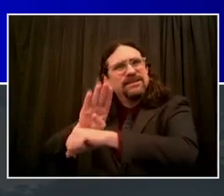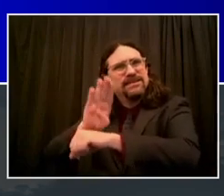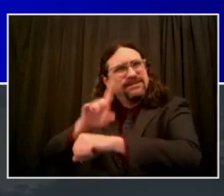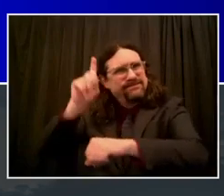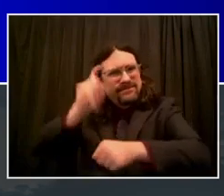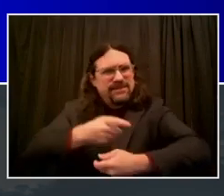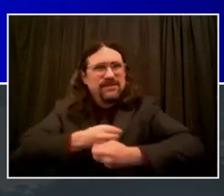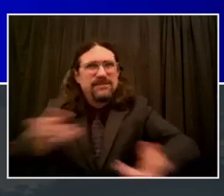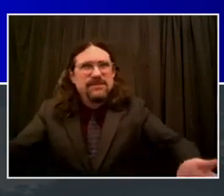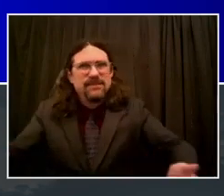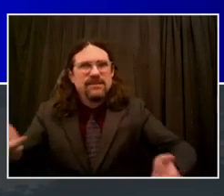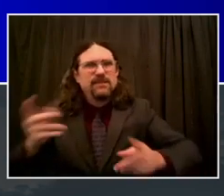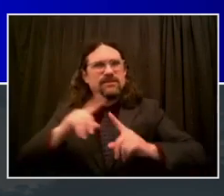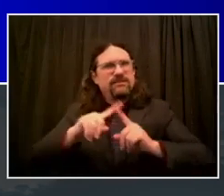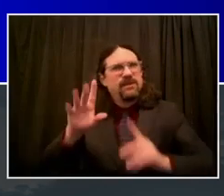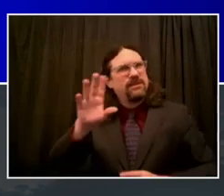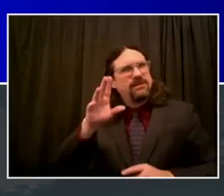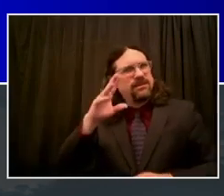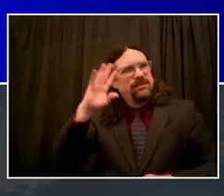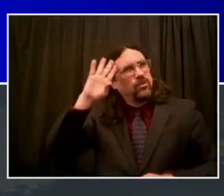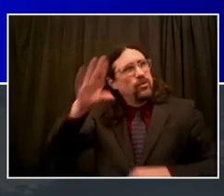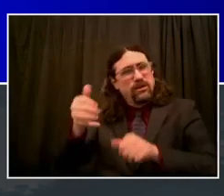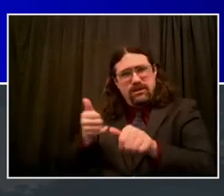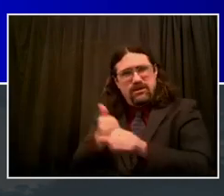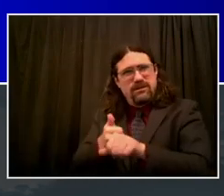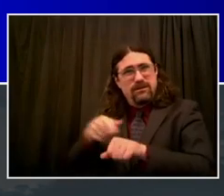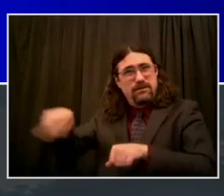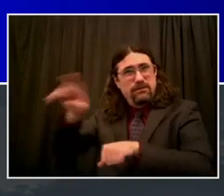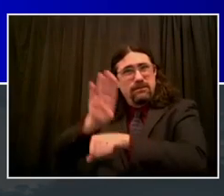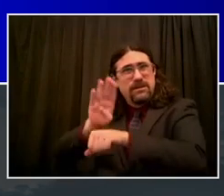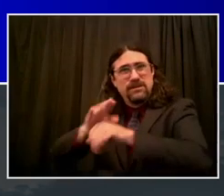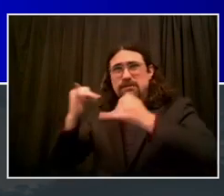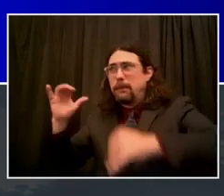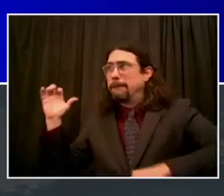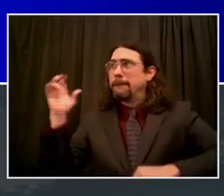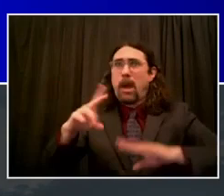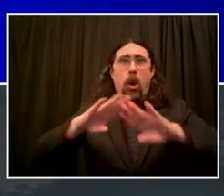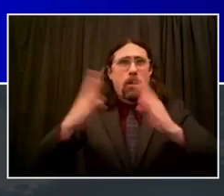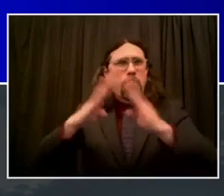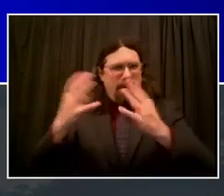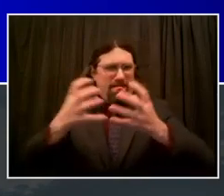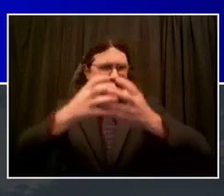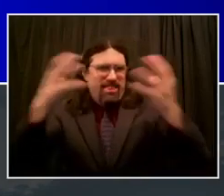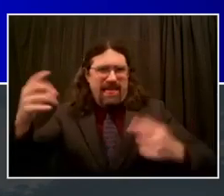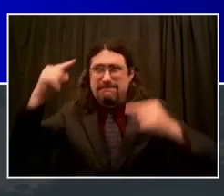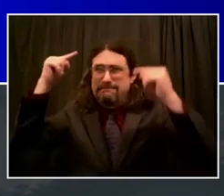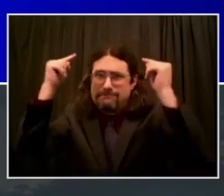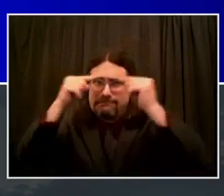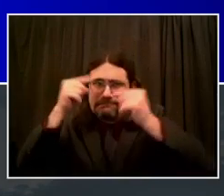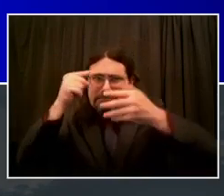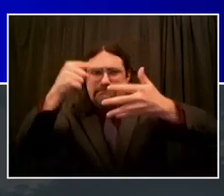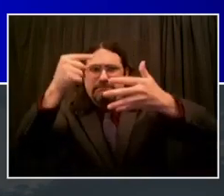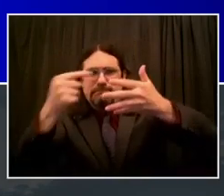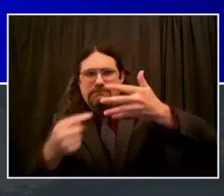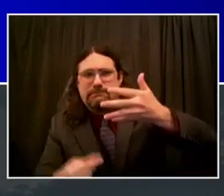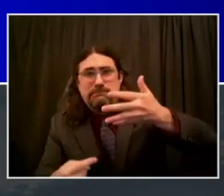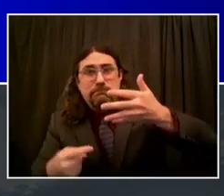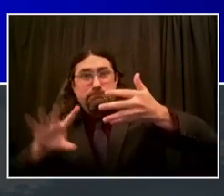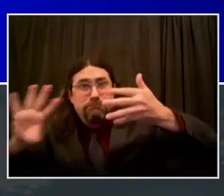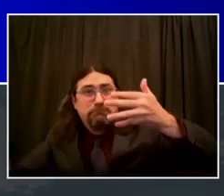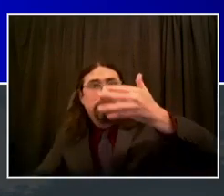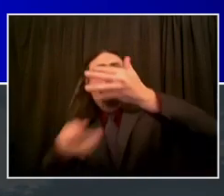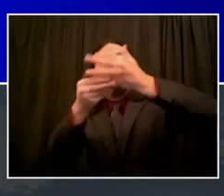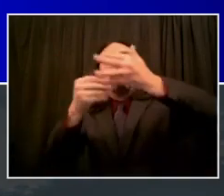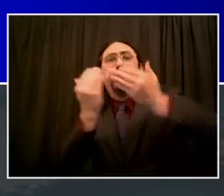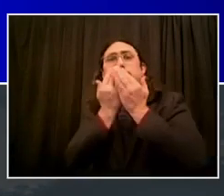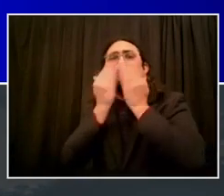Of course, there's an expense involved, but we're focused on the fact that businesses are getting ready right now. They need any helping hand they can get. So what